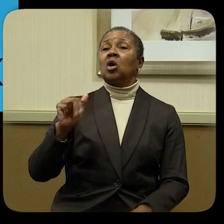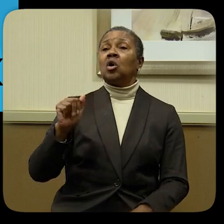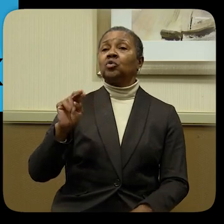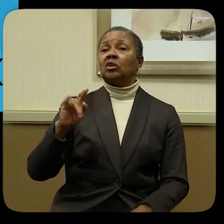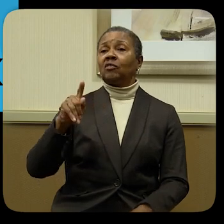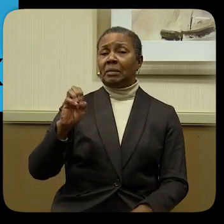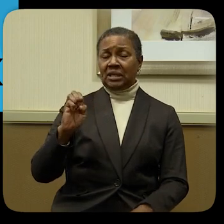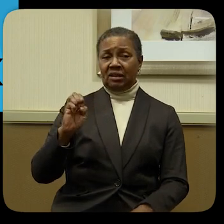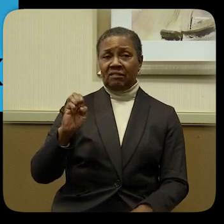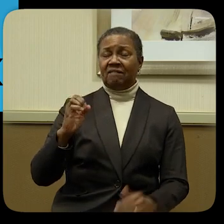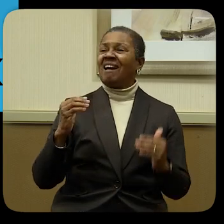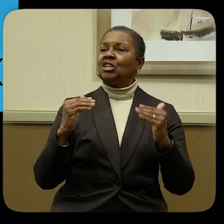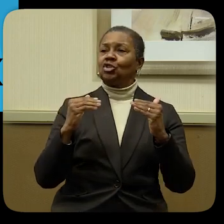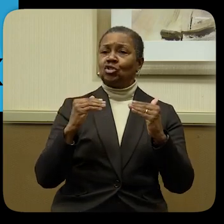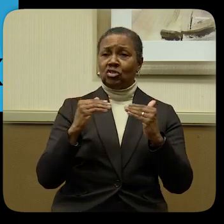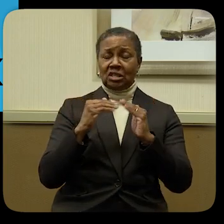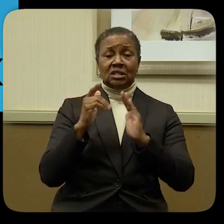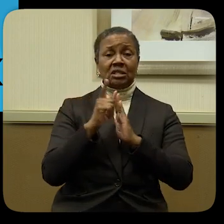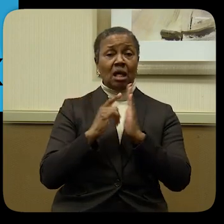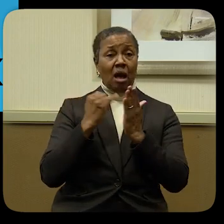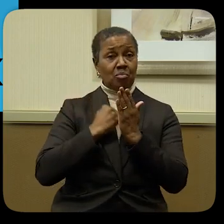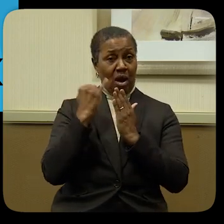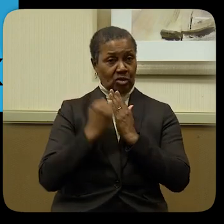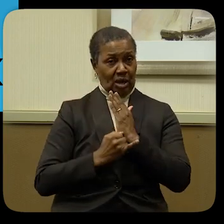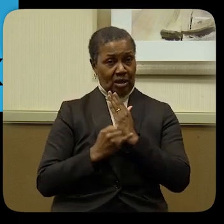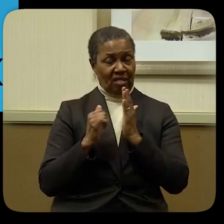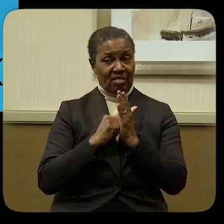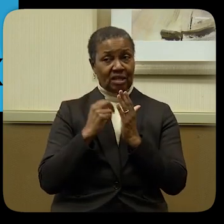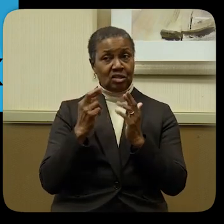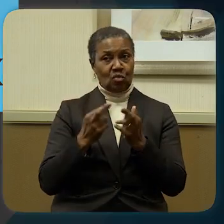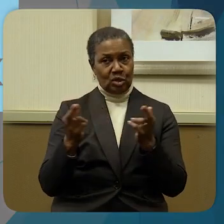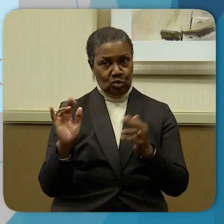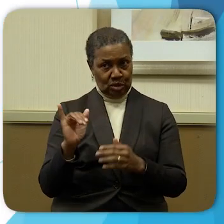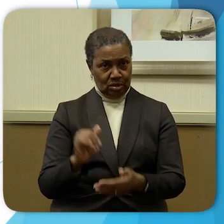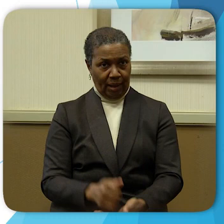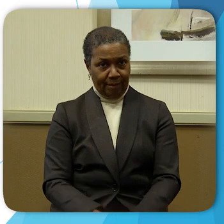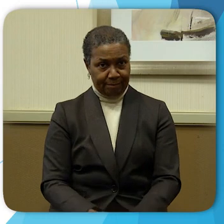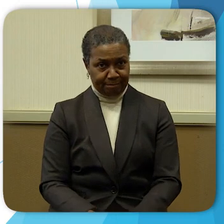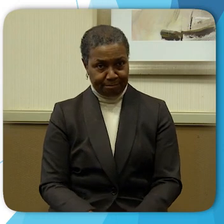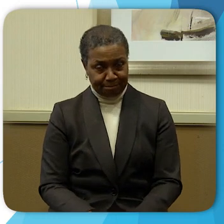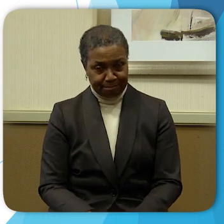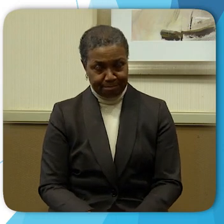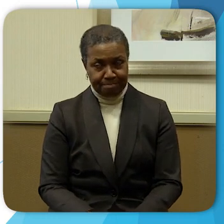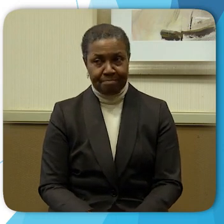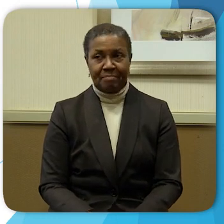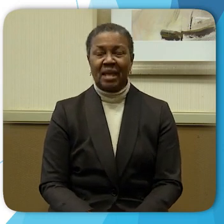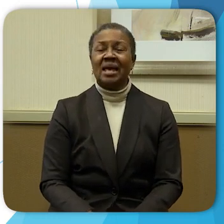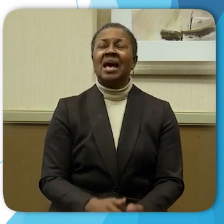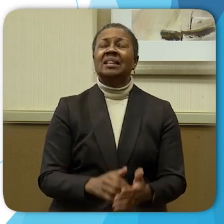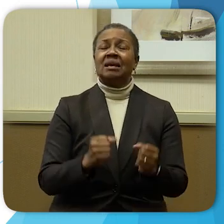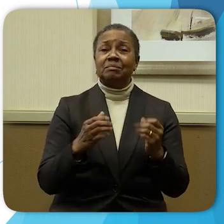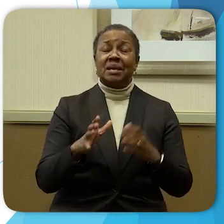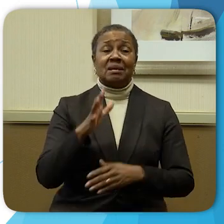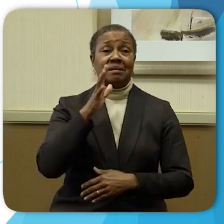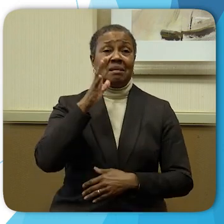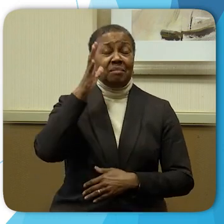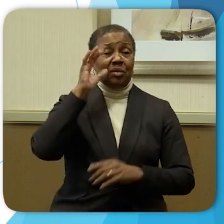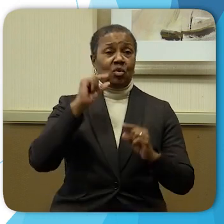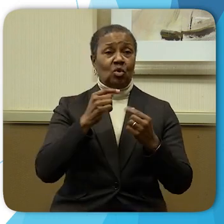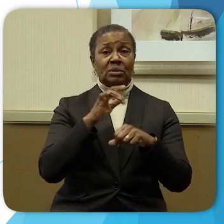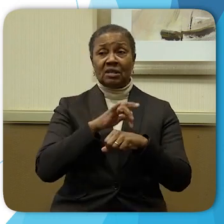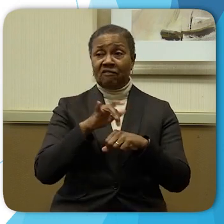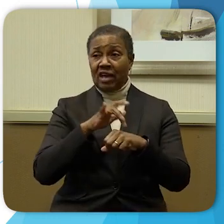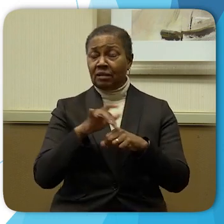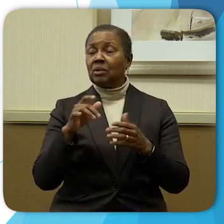Law Project. So that's a resource as well. There's a lot of parent groups that are available, and